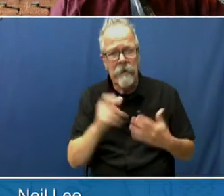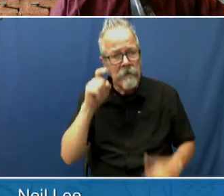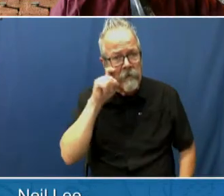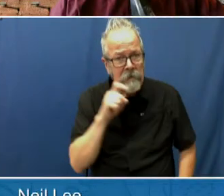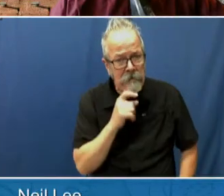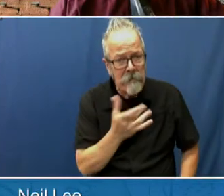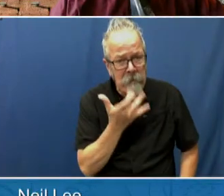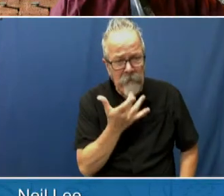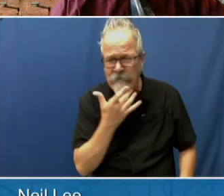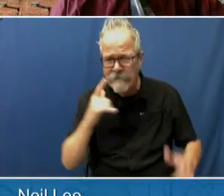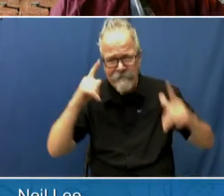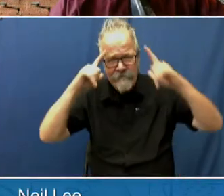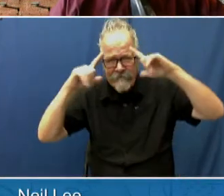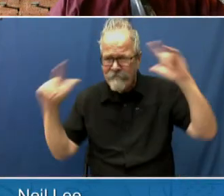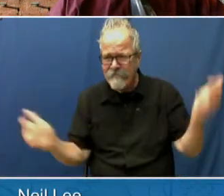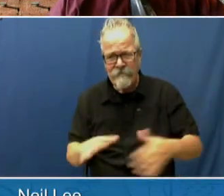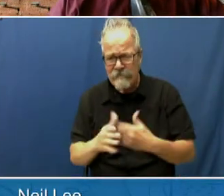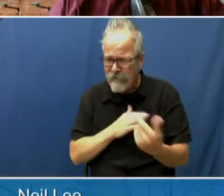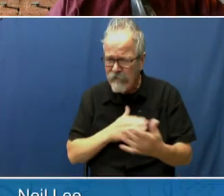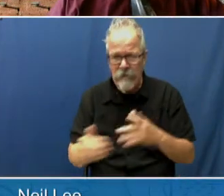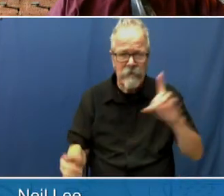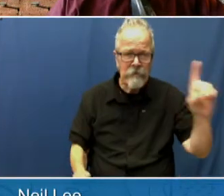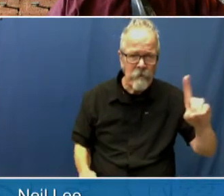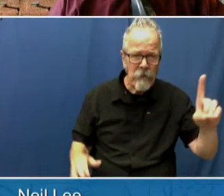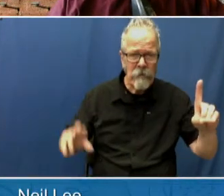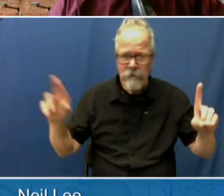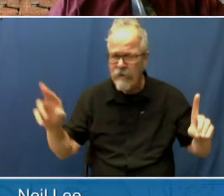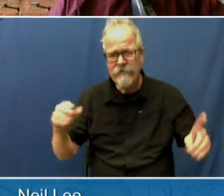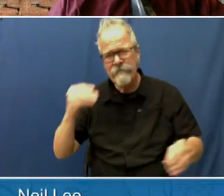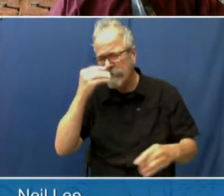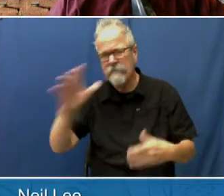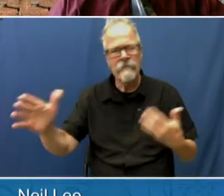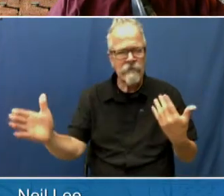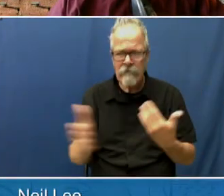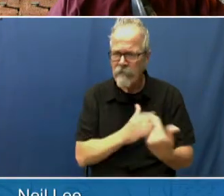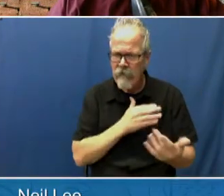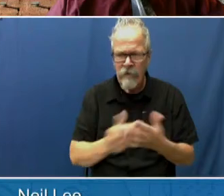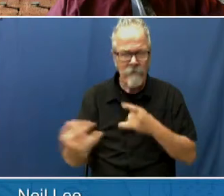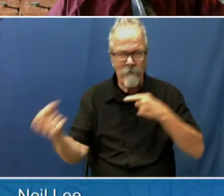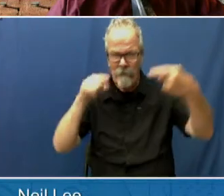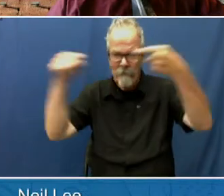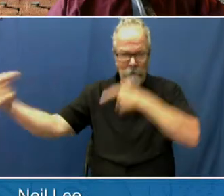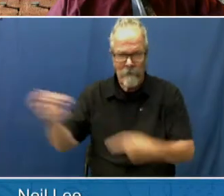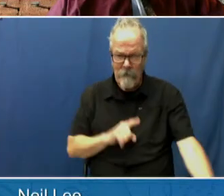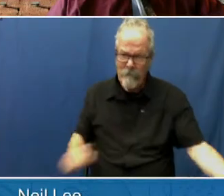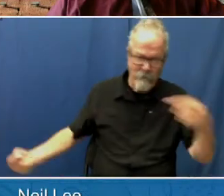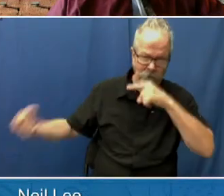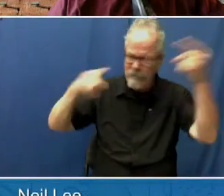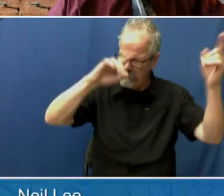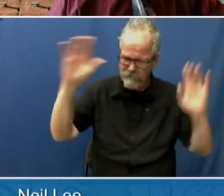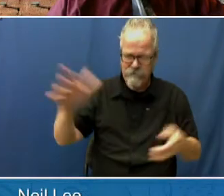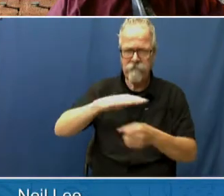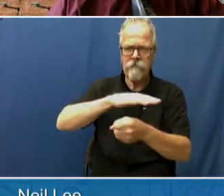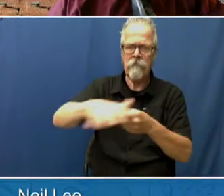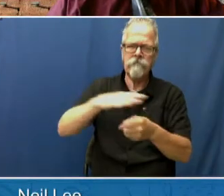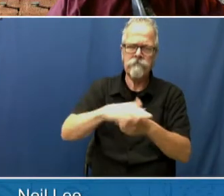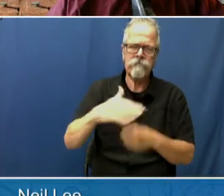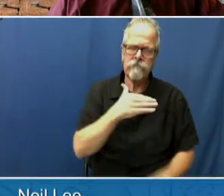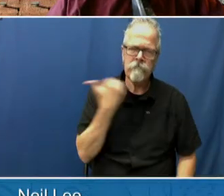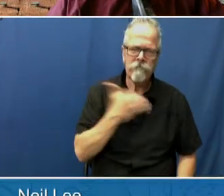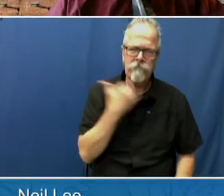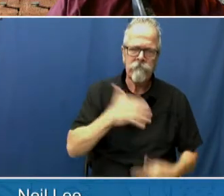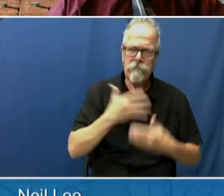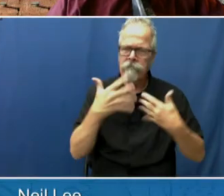Democrat, Republican, we must stop fighting with each other and aspire peacefully, collaborate with each